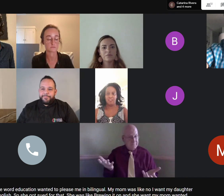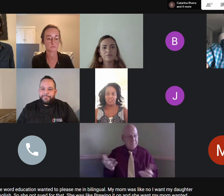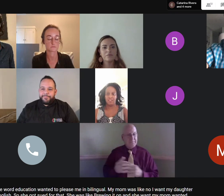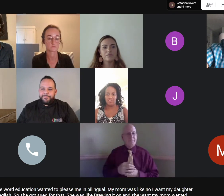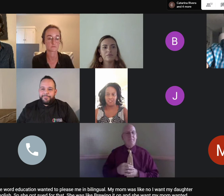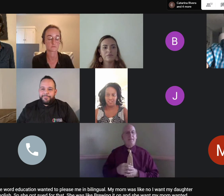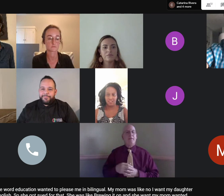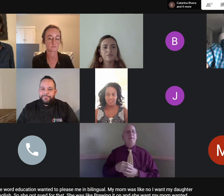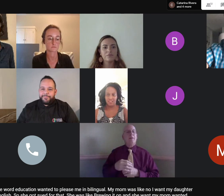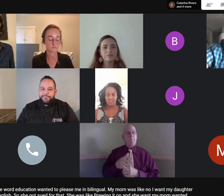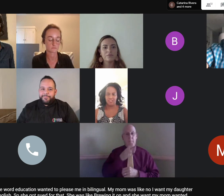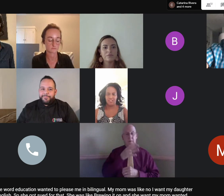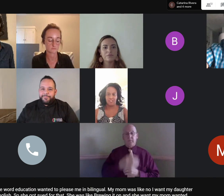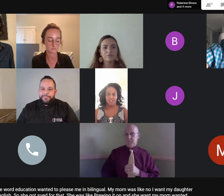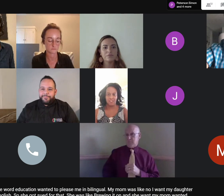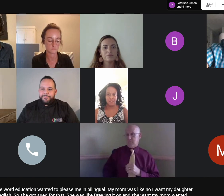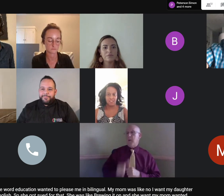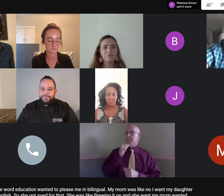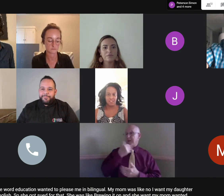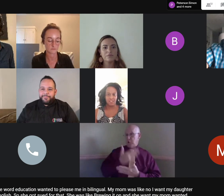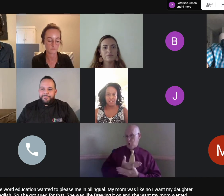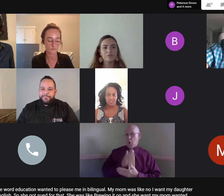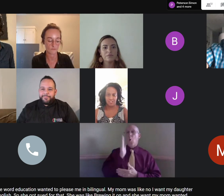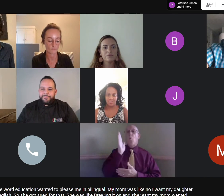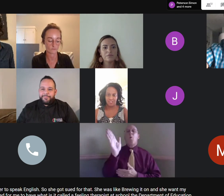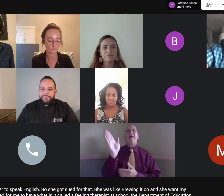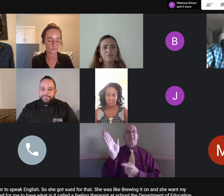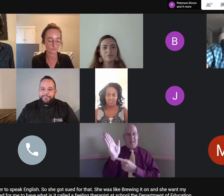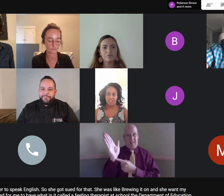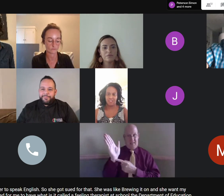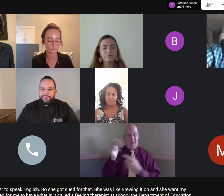interpreter. And my mom was like, my daughter is going to have her